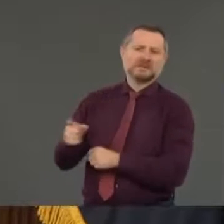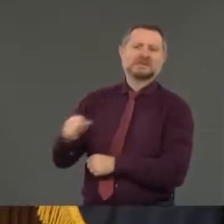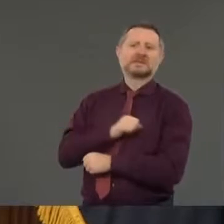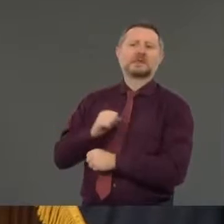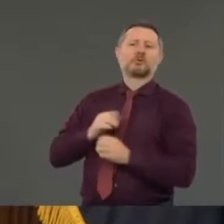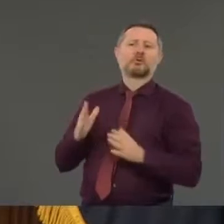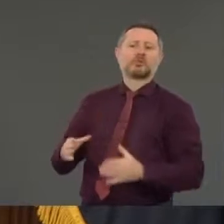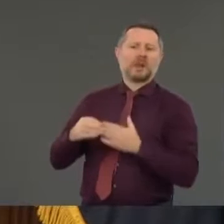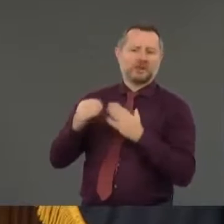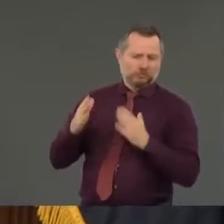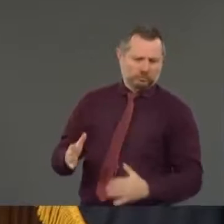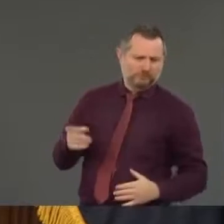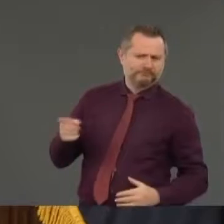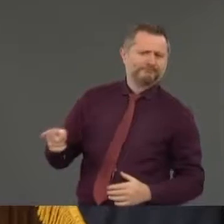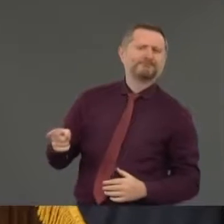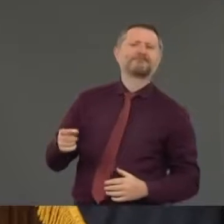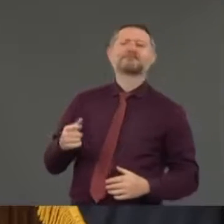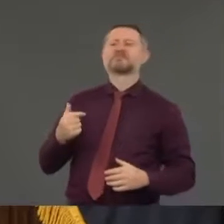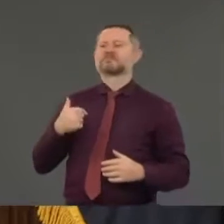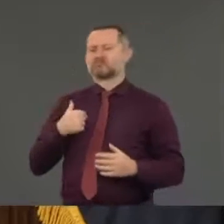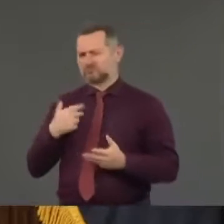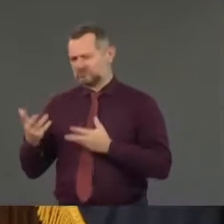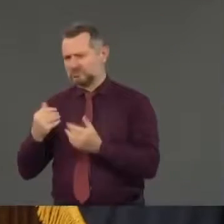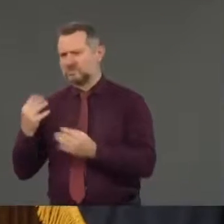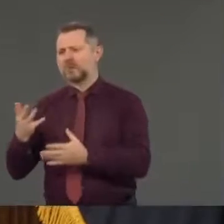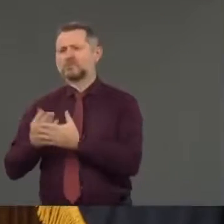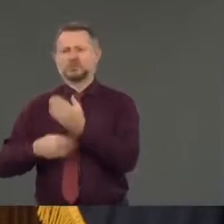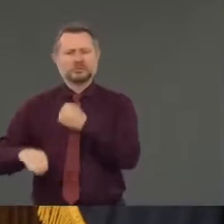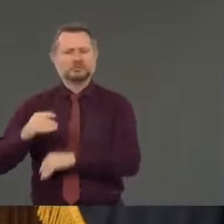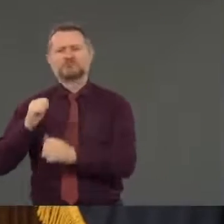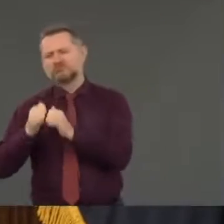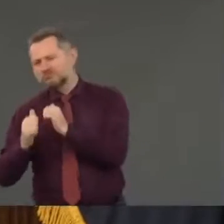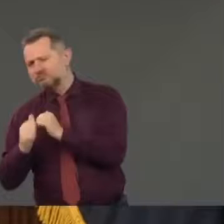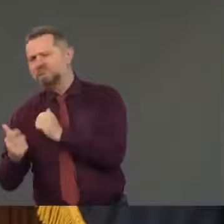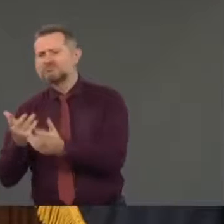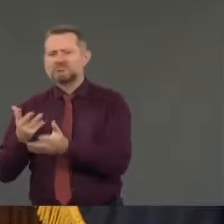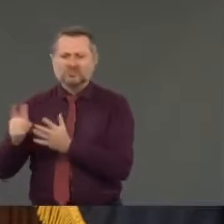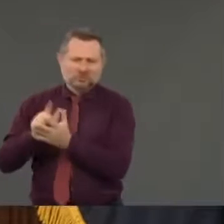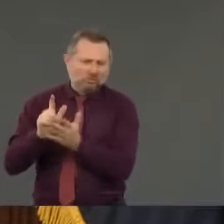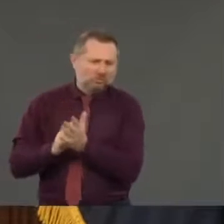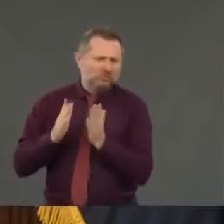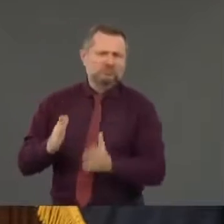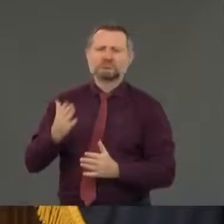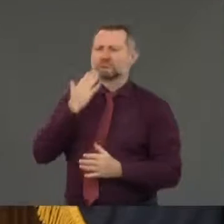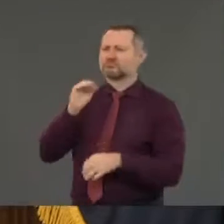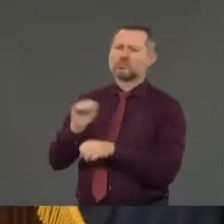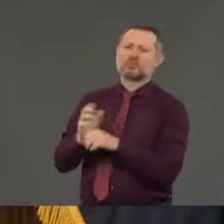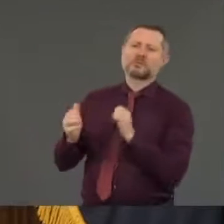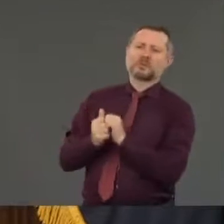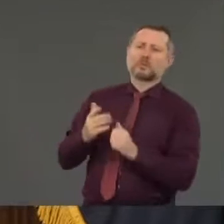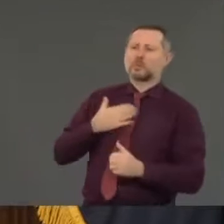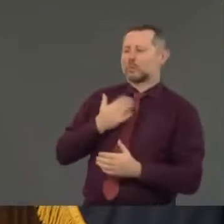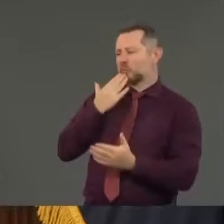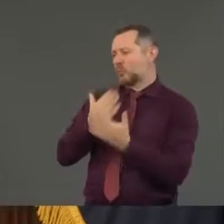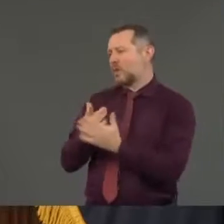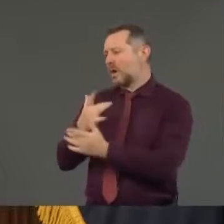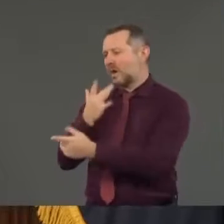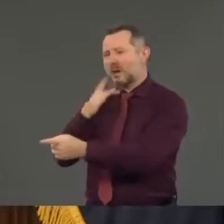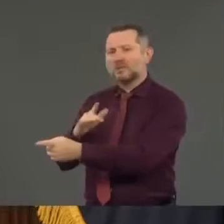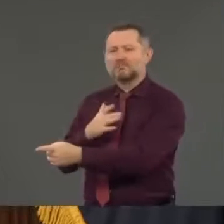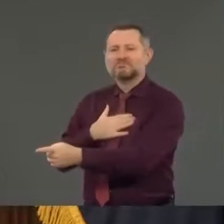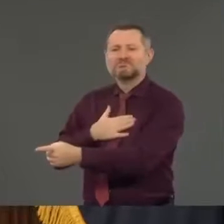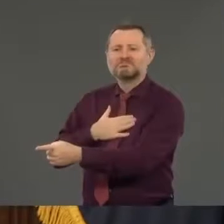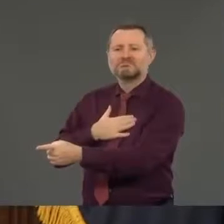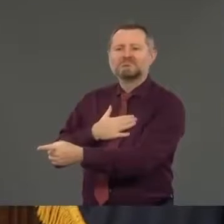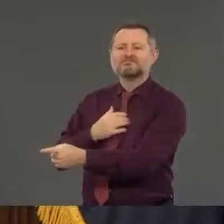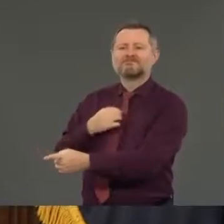and we did a lot of work, a lot of budgets together, passed a lot of good laws. I wish him well. I understand he's going to open